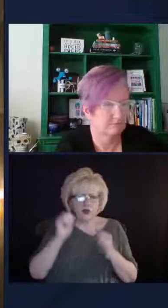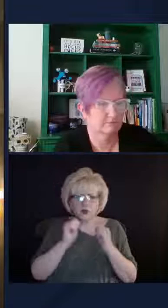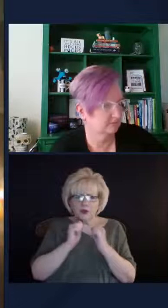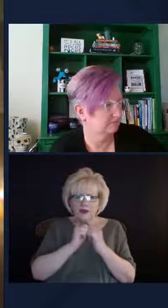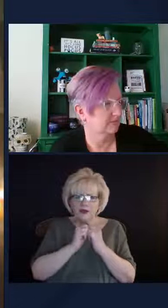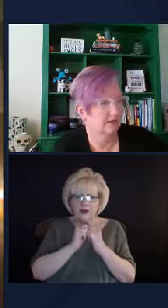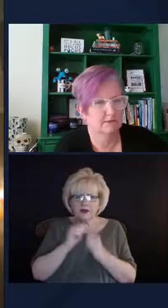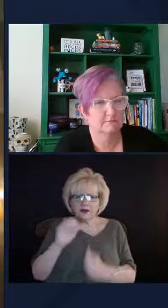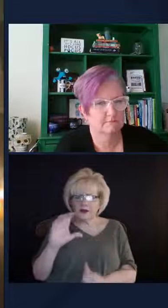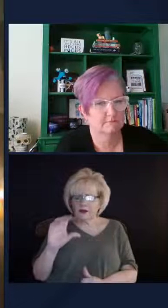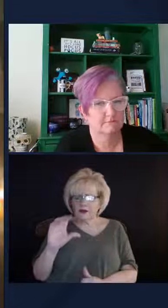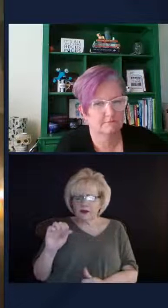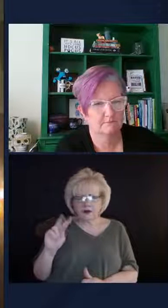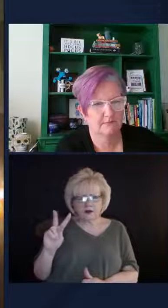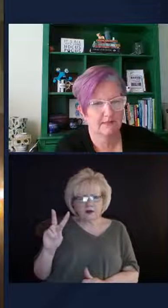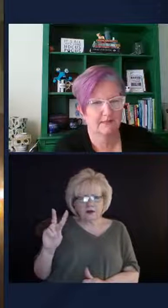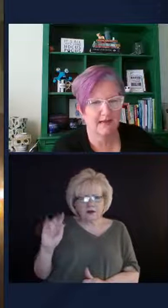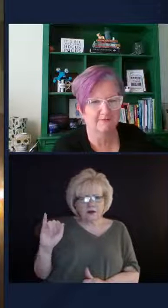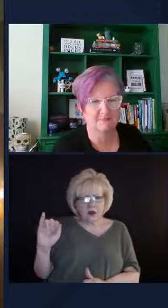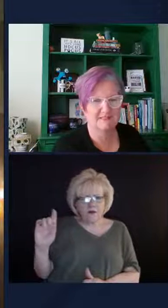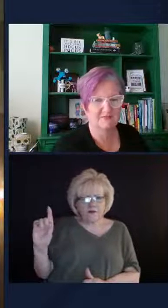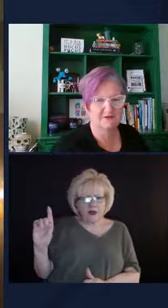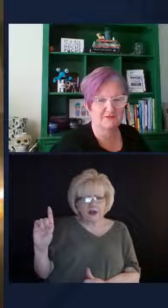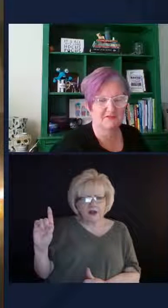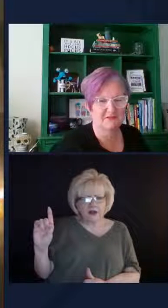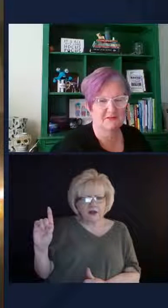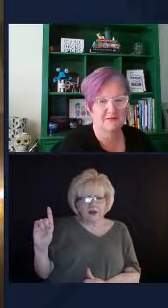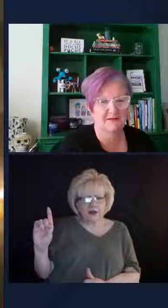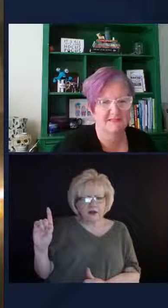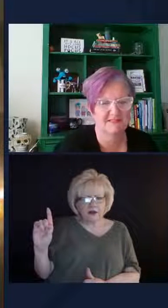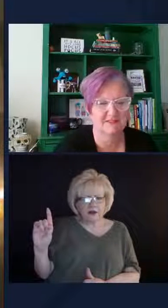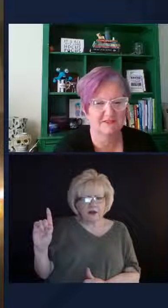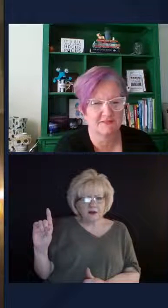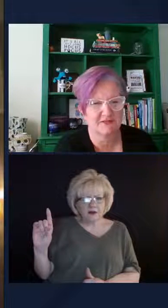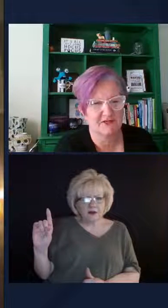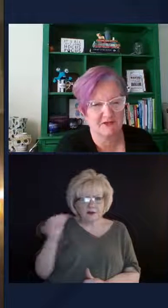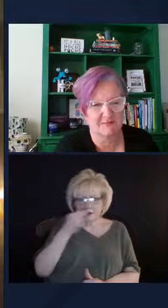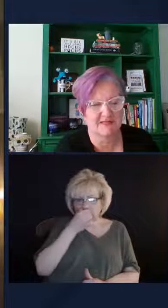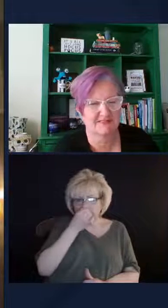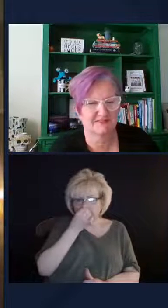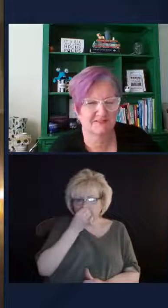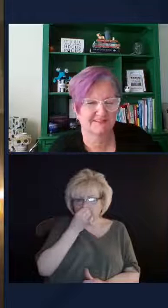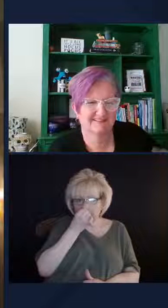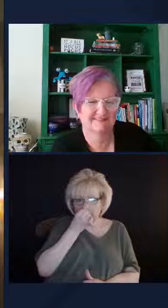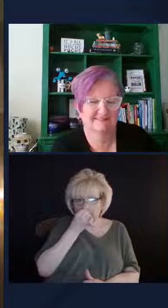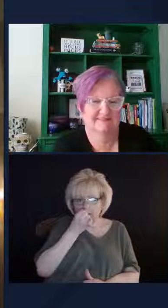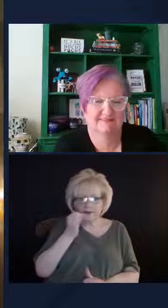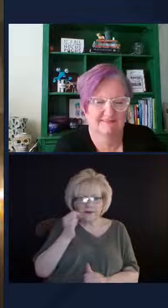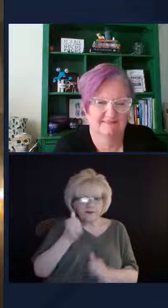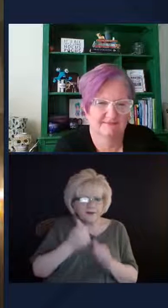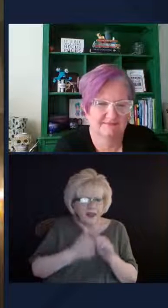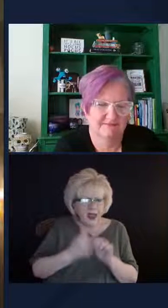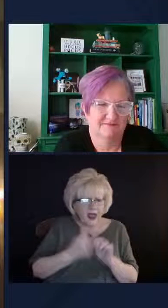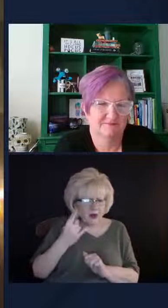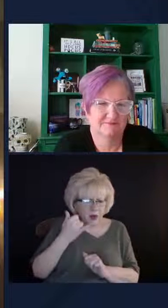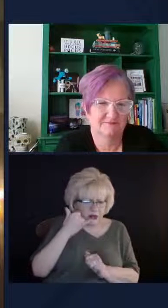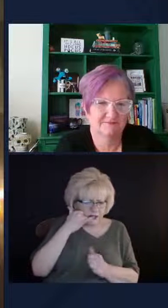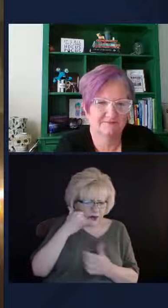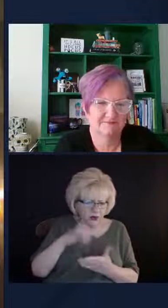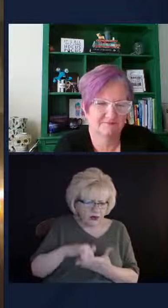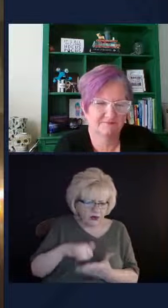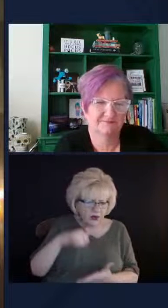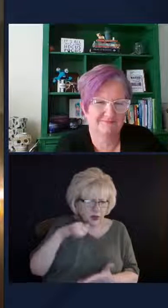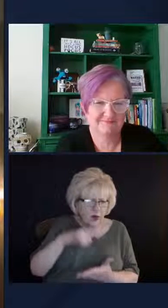Um, a Uh-oh. future- Everybody's phones are going to go off because there's a security message.